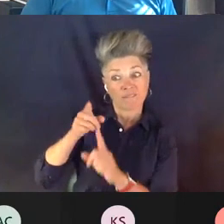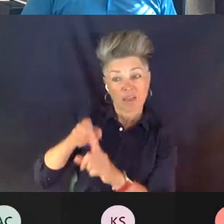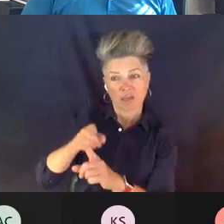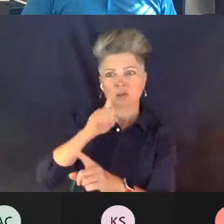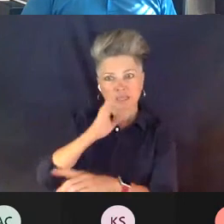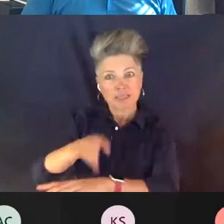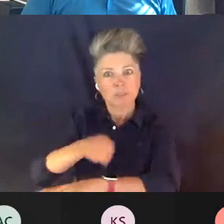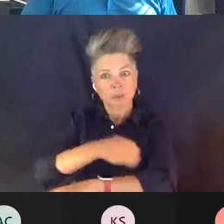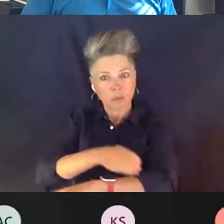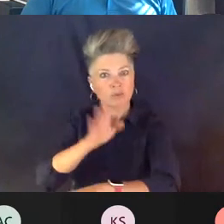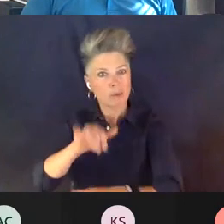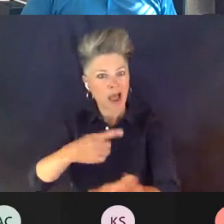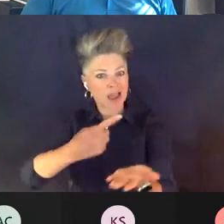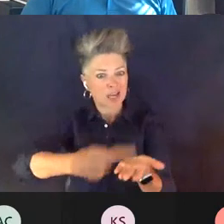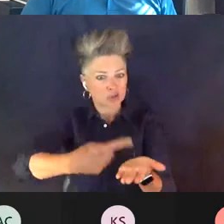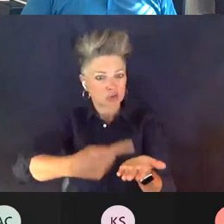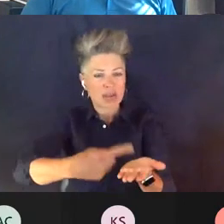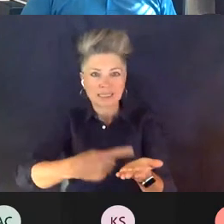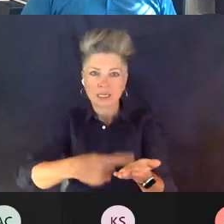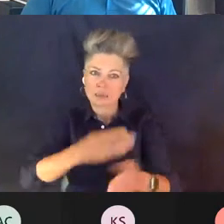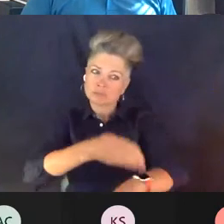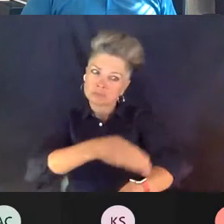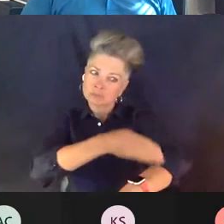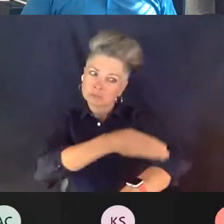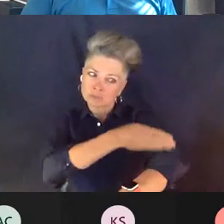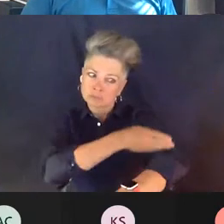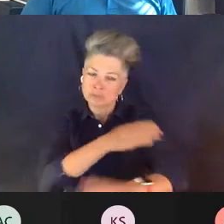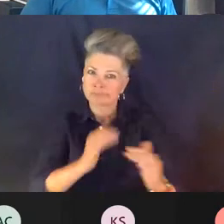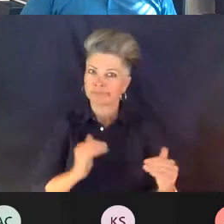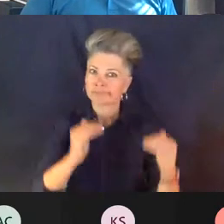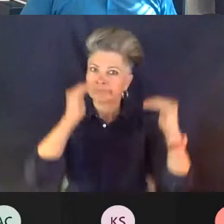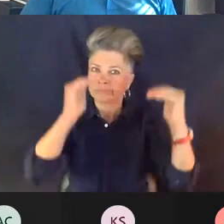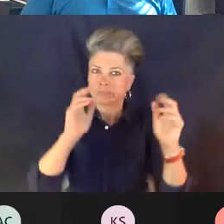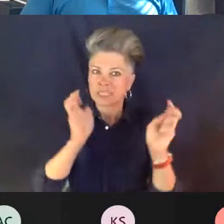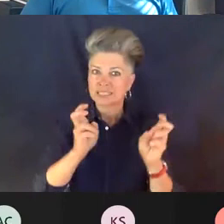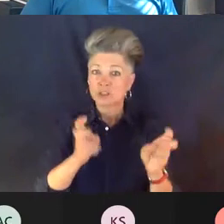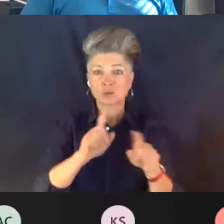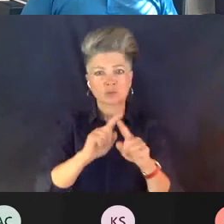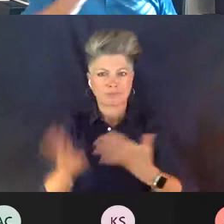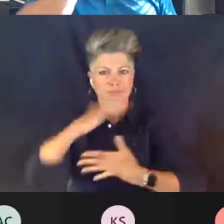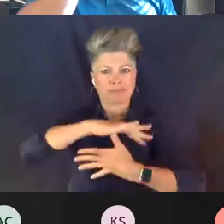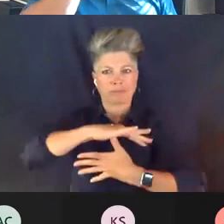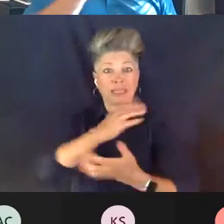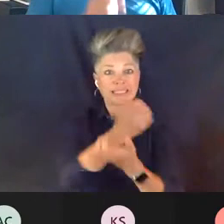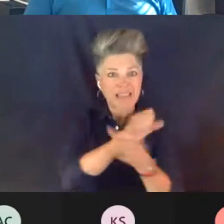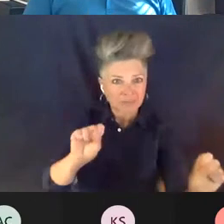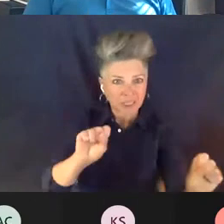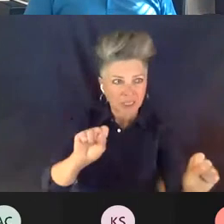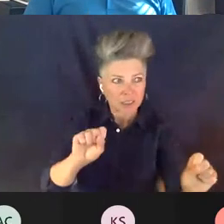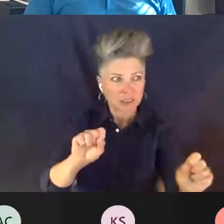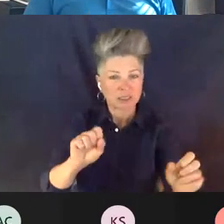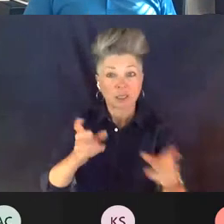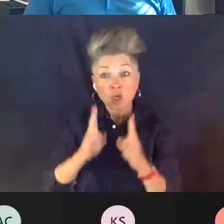addressing these issues. But I think for me, the top one is safety and saving human lives and